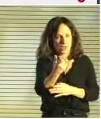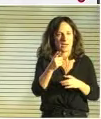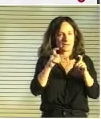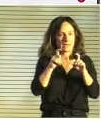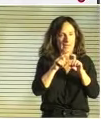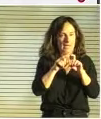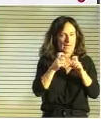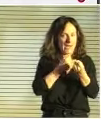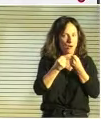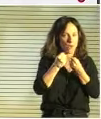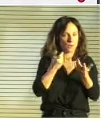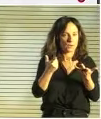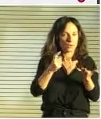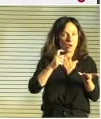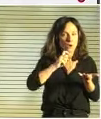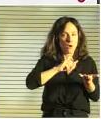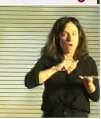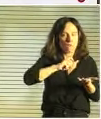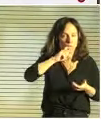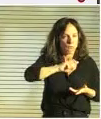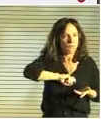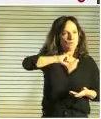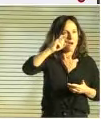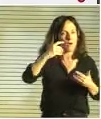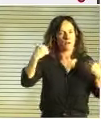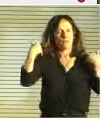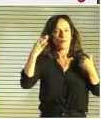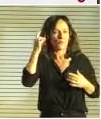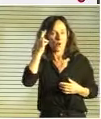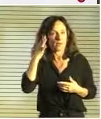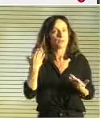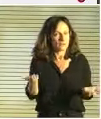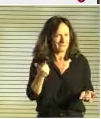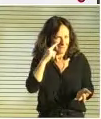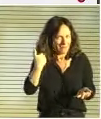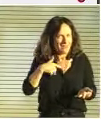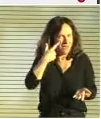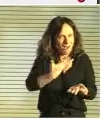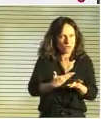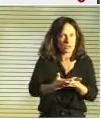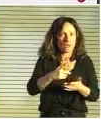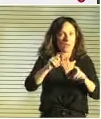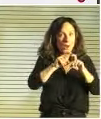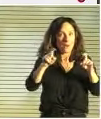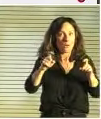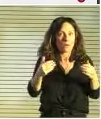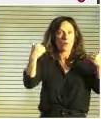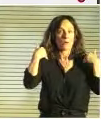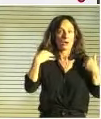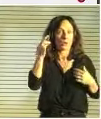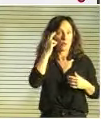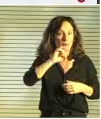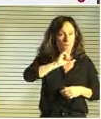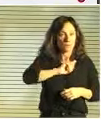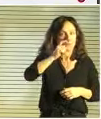sustainable, and they are more successful. So I think it's also a chance for us to